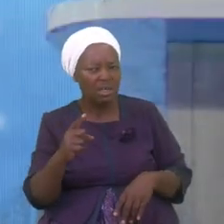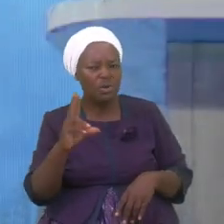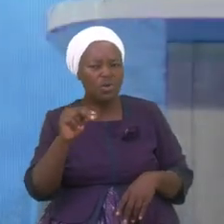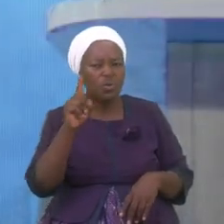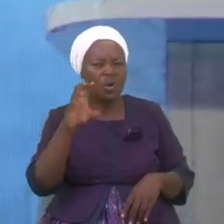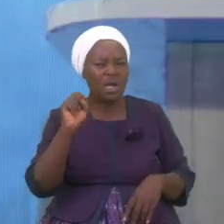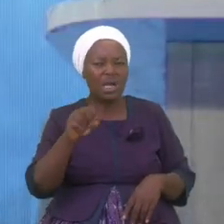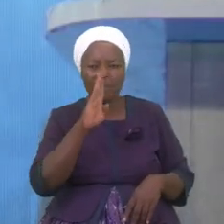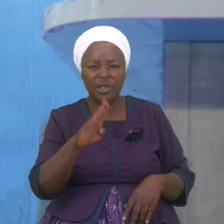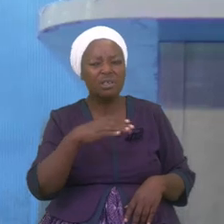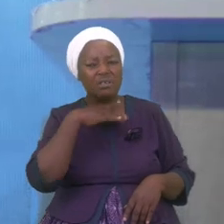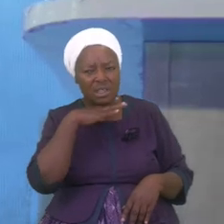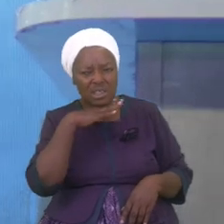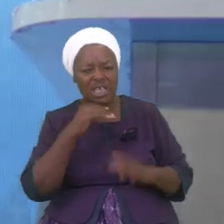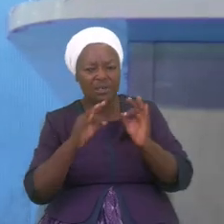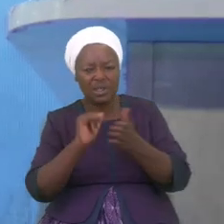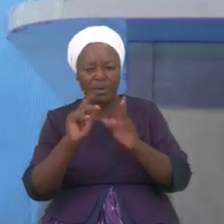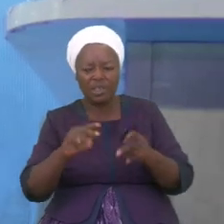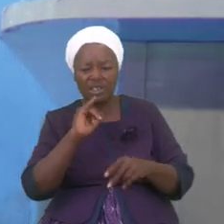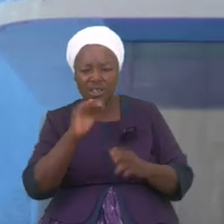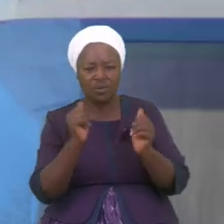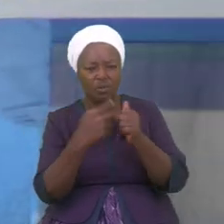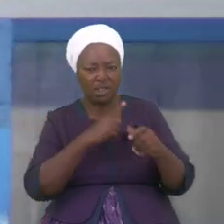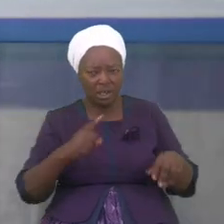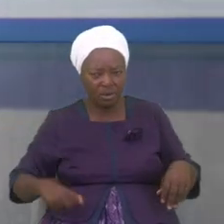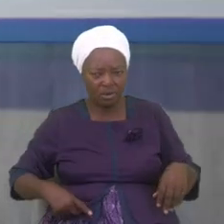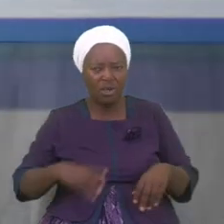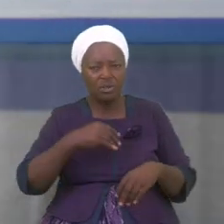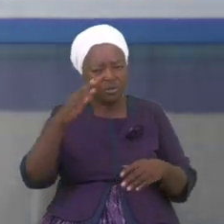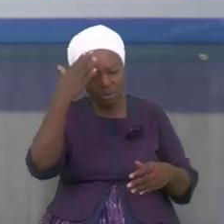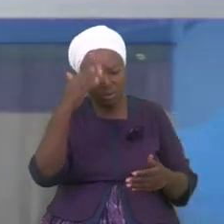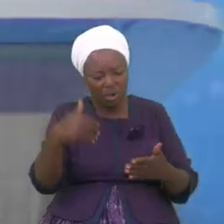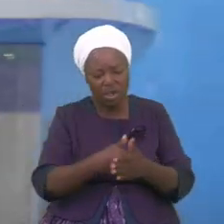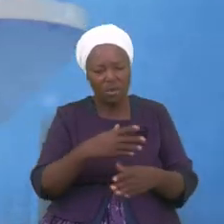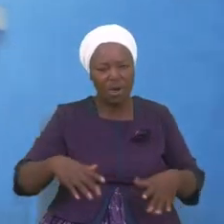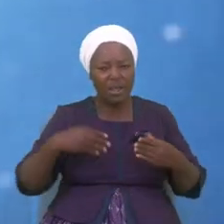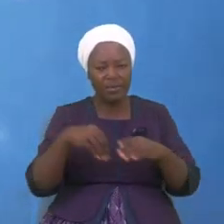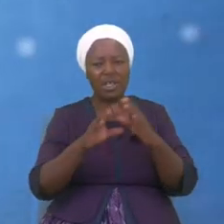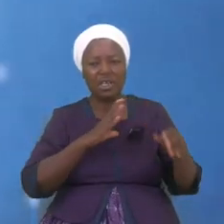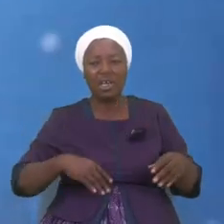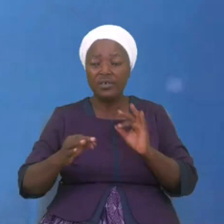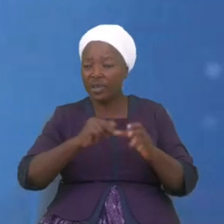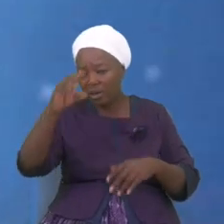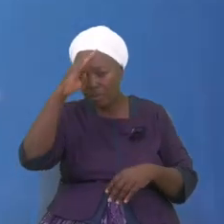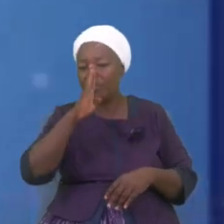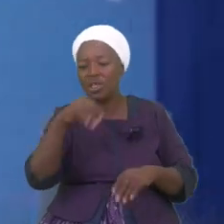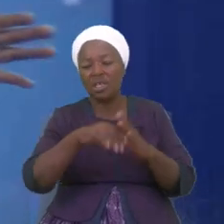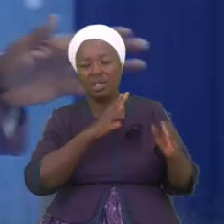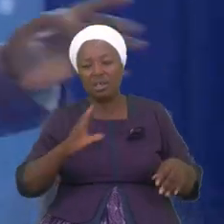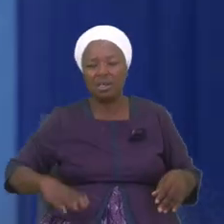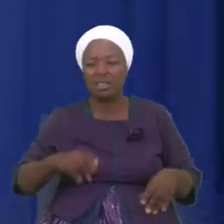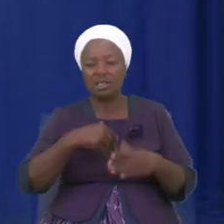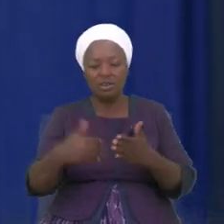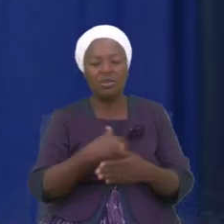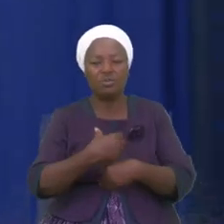born again. Yep. New life in Christ. If any man be in Christ, is a new creature. All things are past. Behold, all things